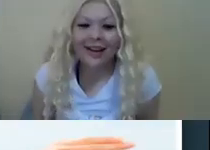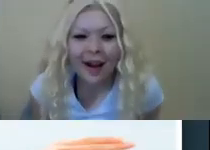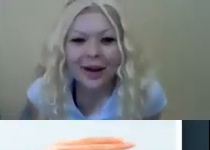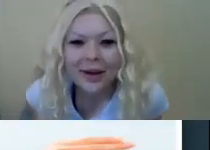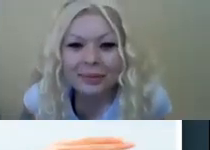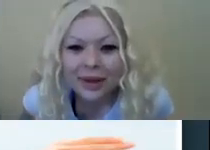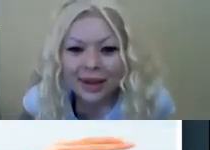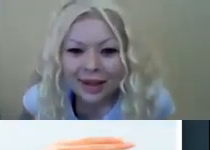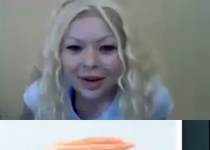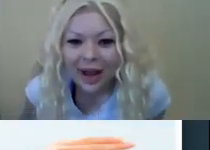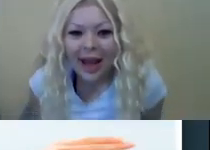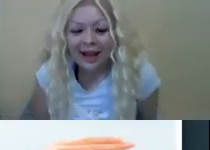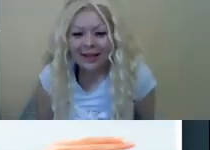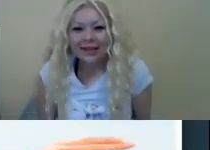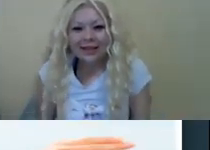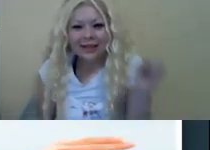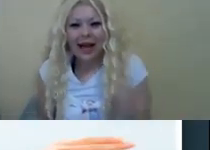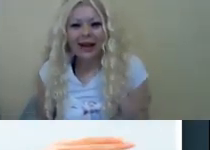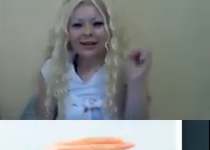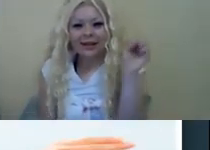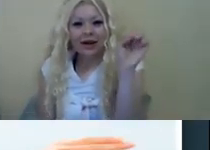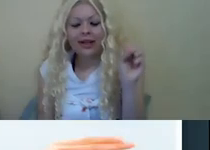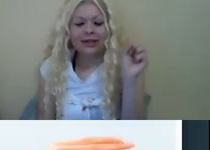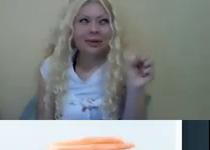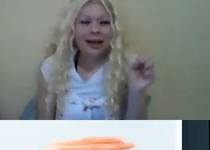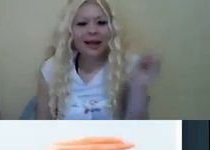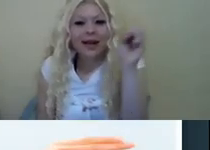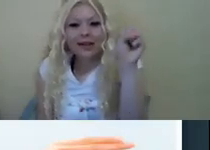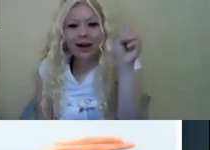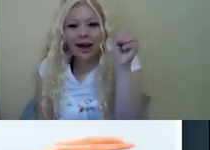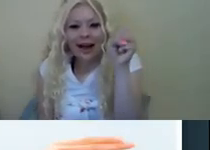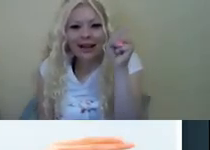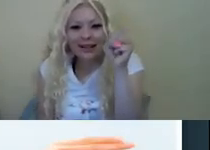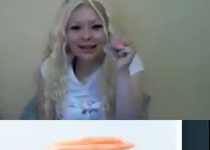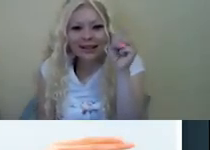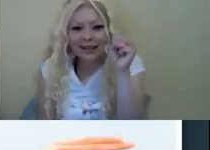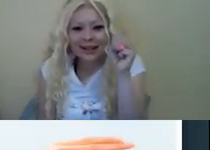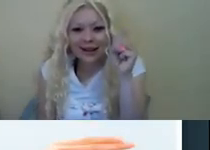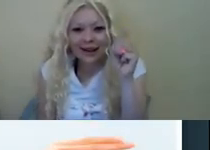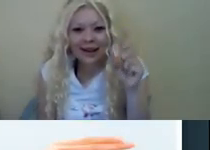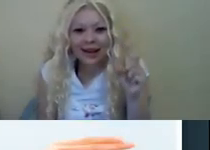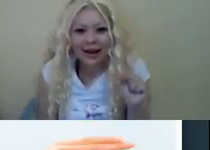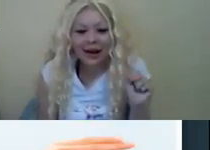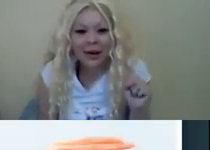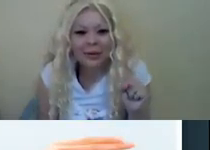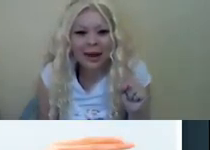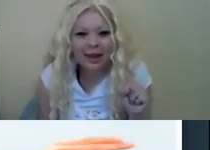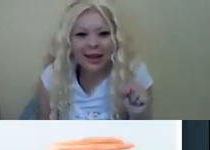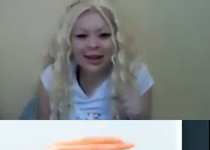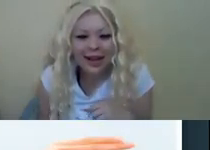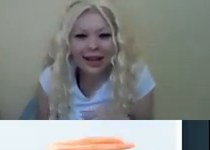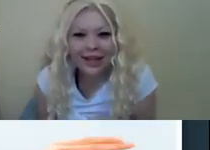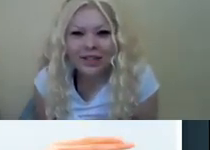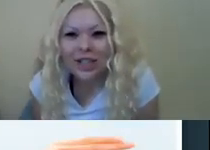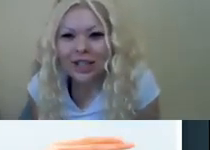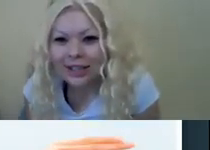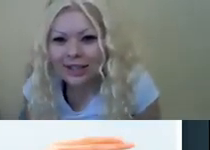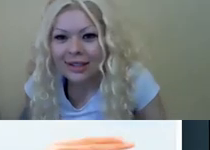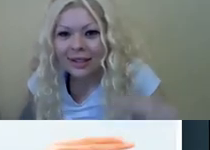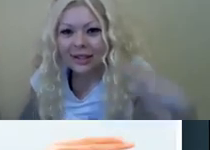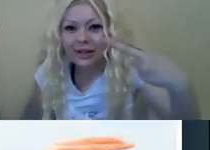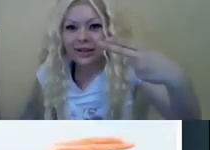Shalia. So S and okay, so dominant hand. So S and then